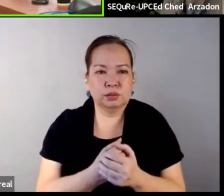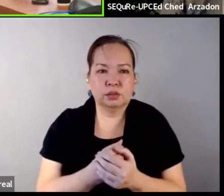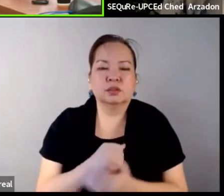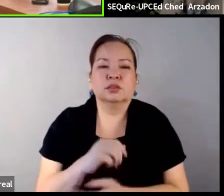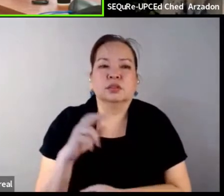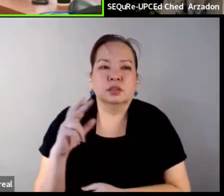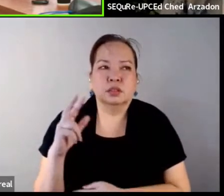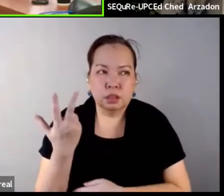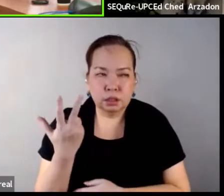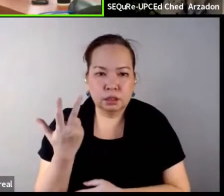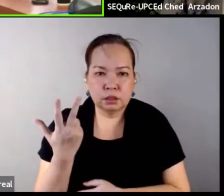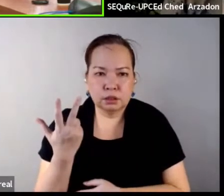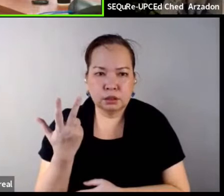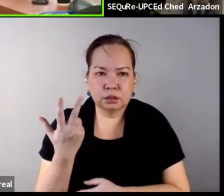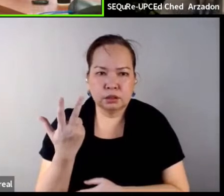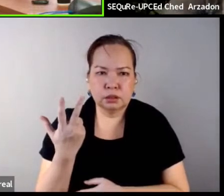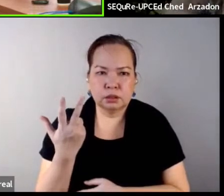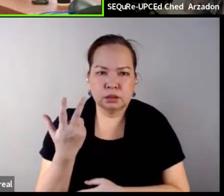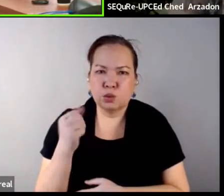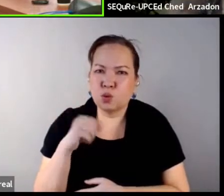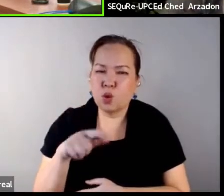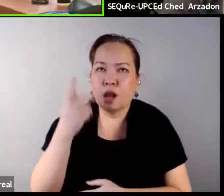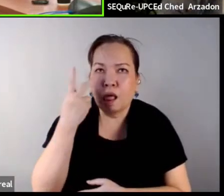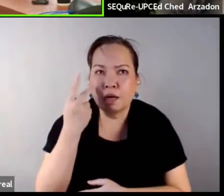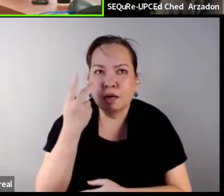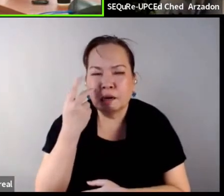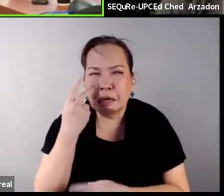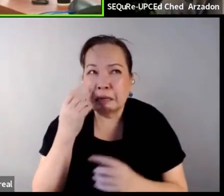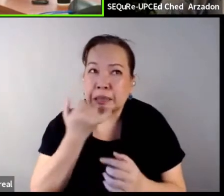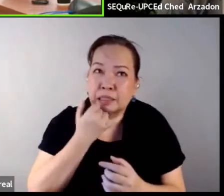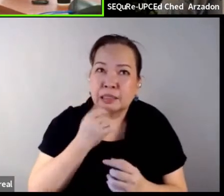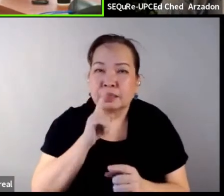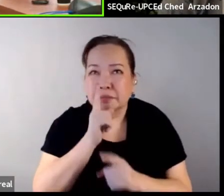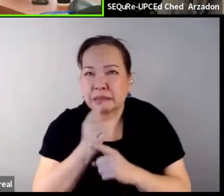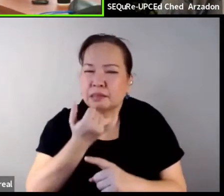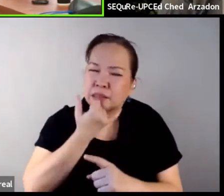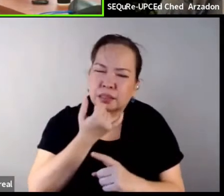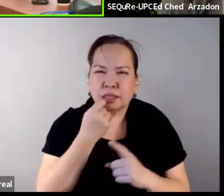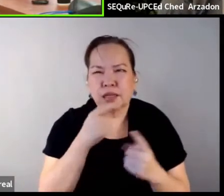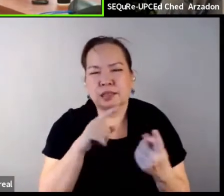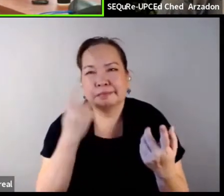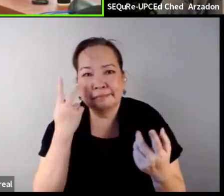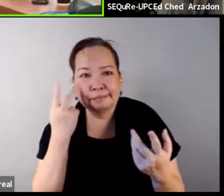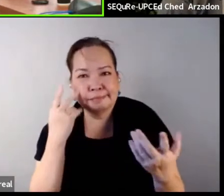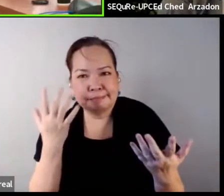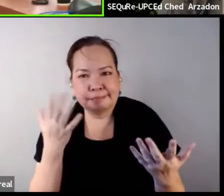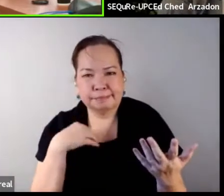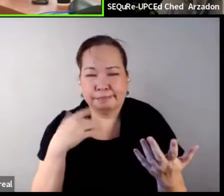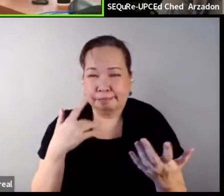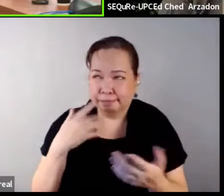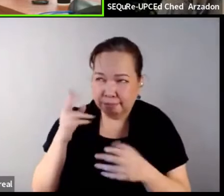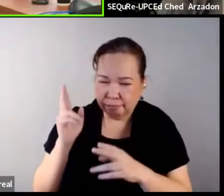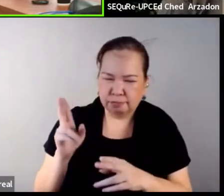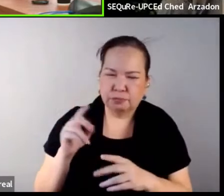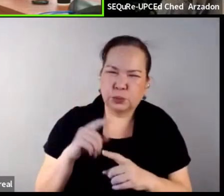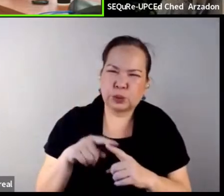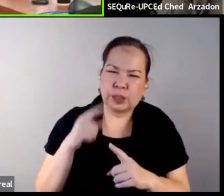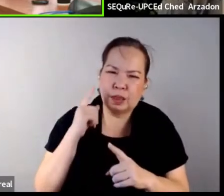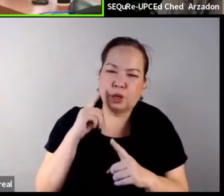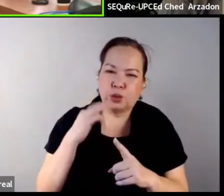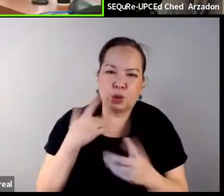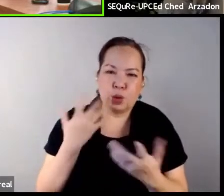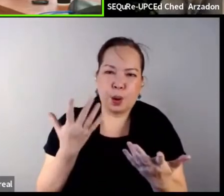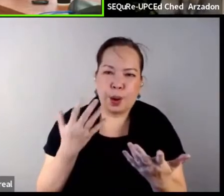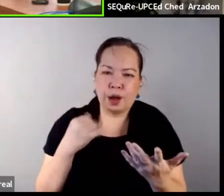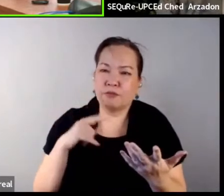parang lahat ito, trial and error ang ginagawa natin, Mr. Chair. So I think to address this and for the good